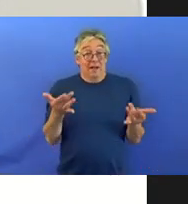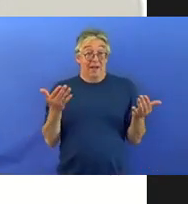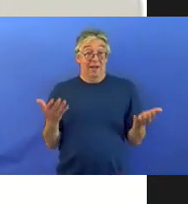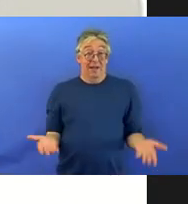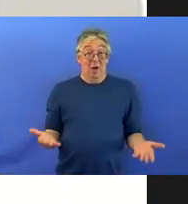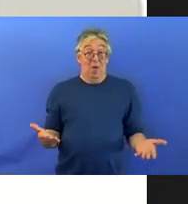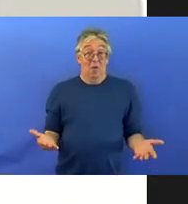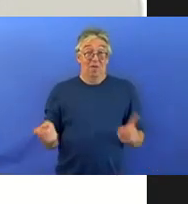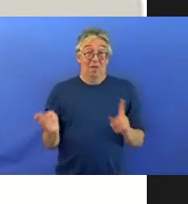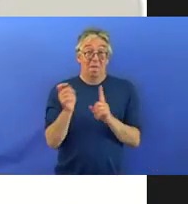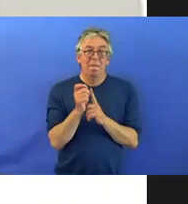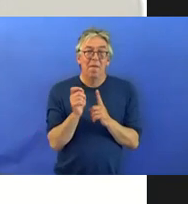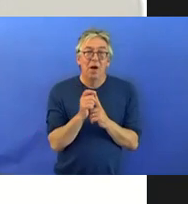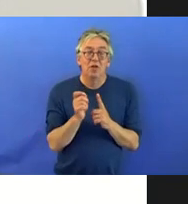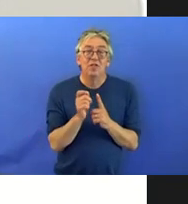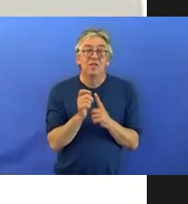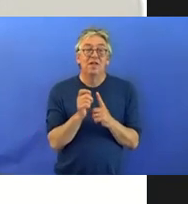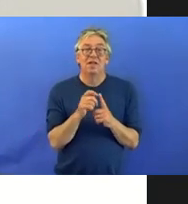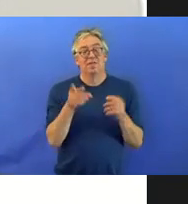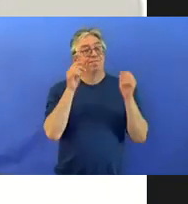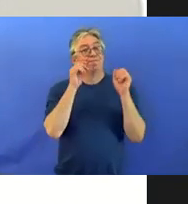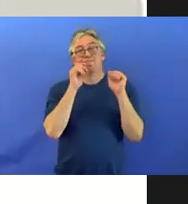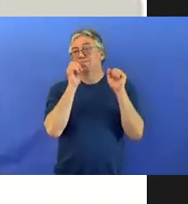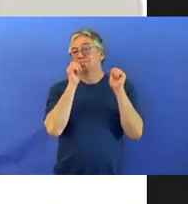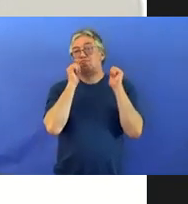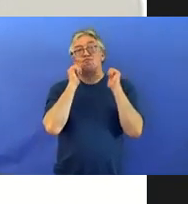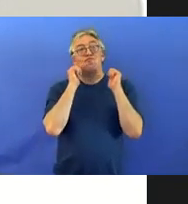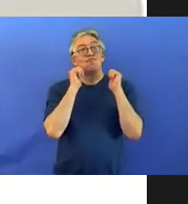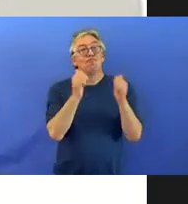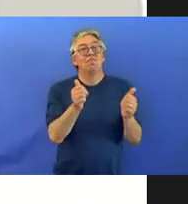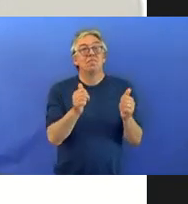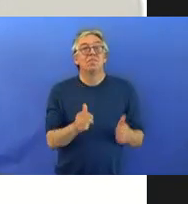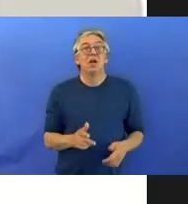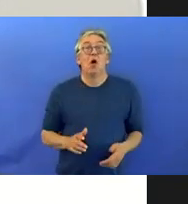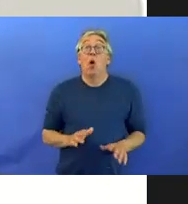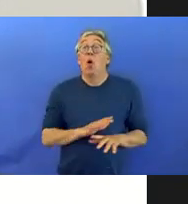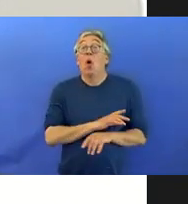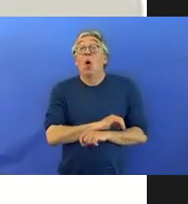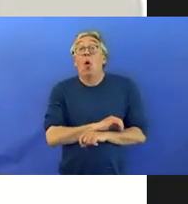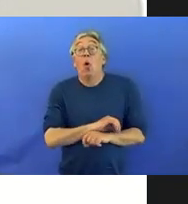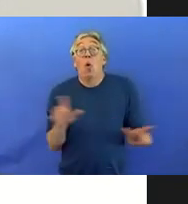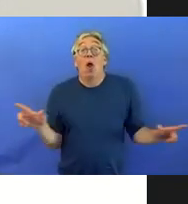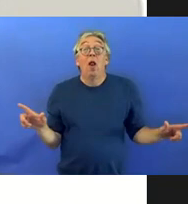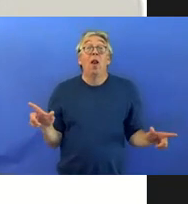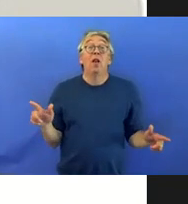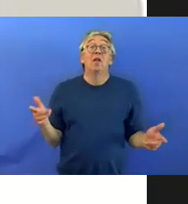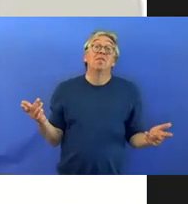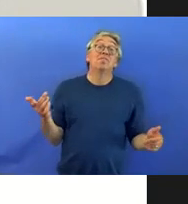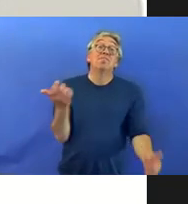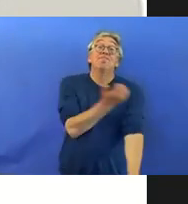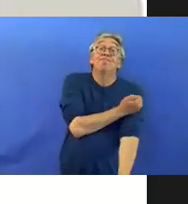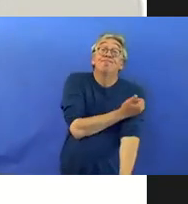it's amazing that all vaccination centers are accessible, and persons with disabilities are